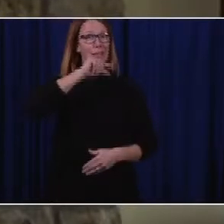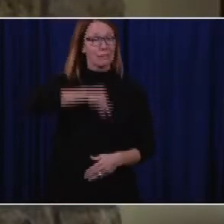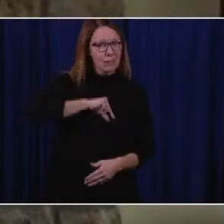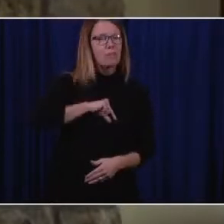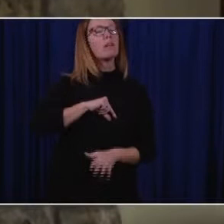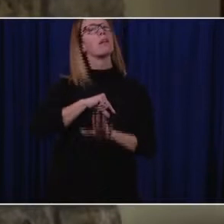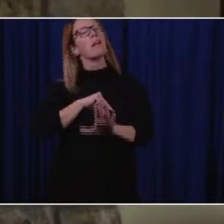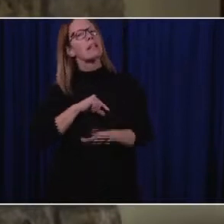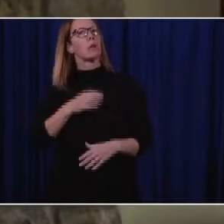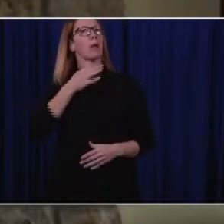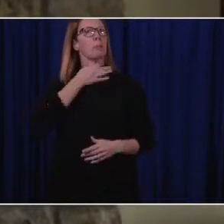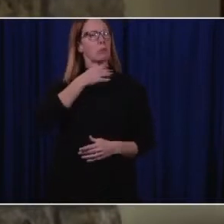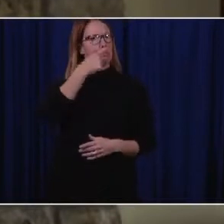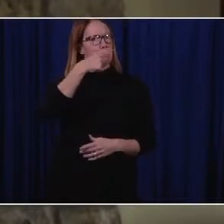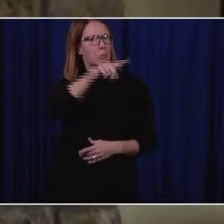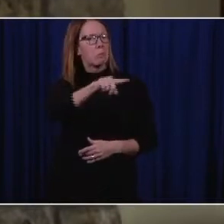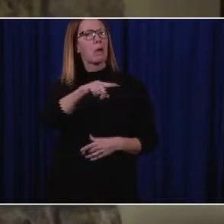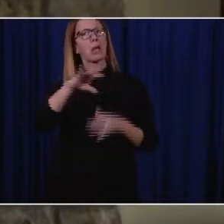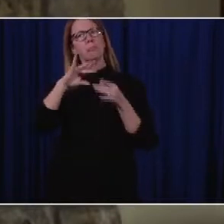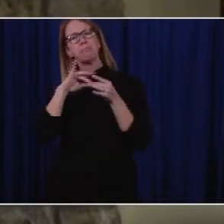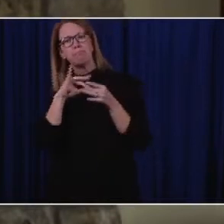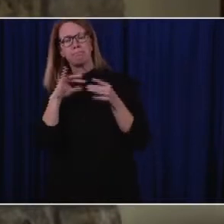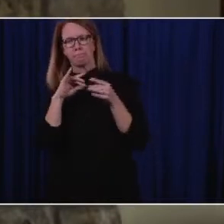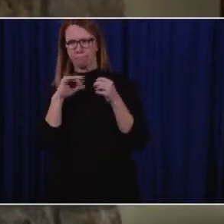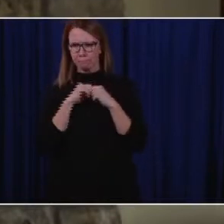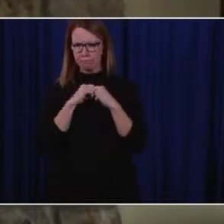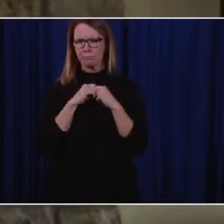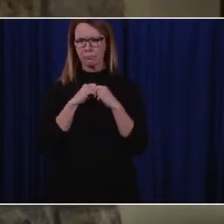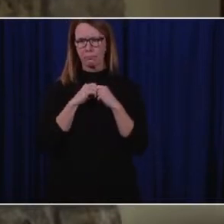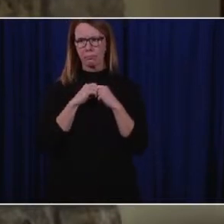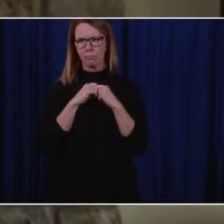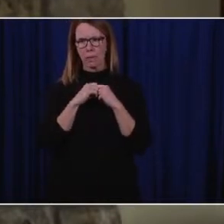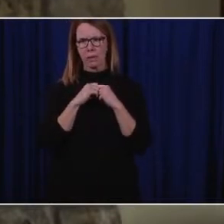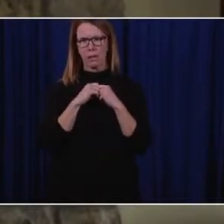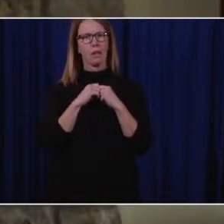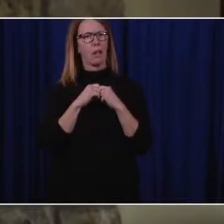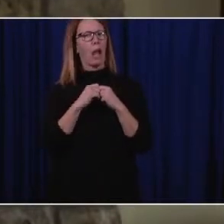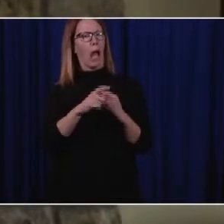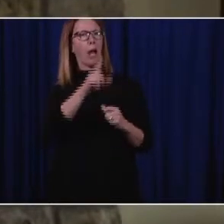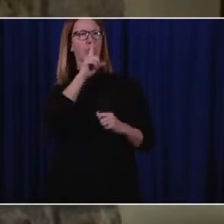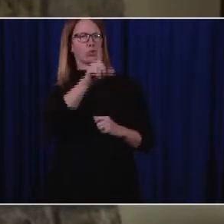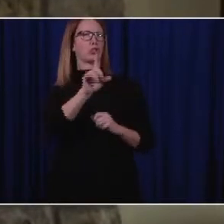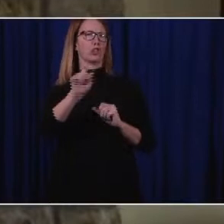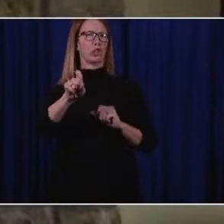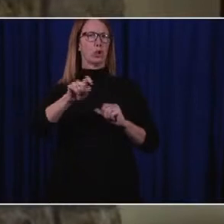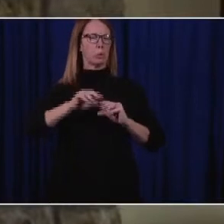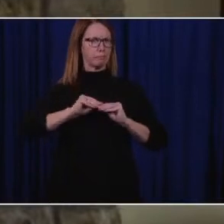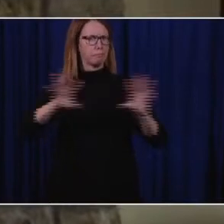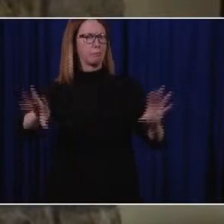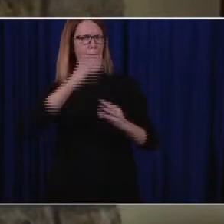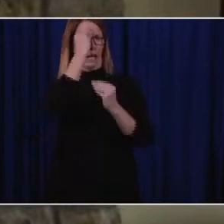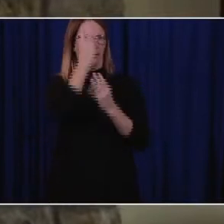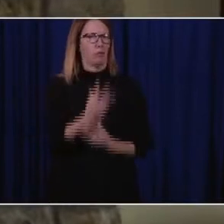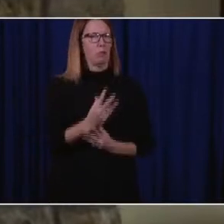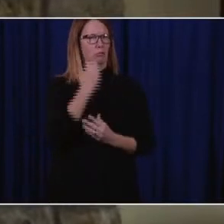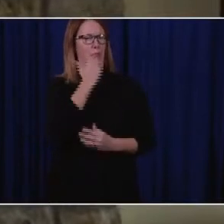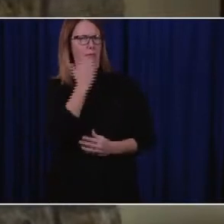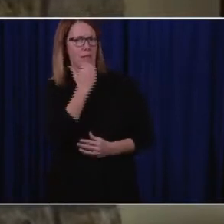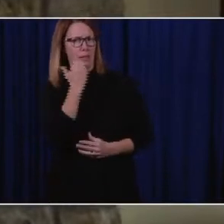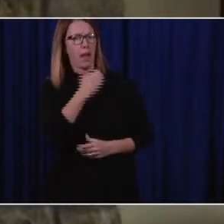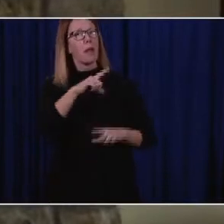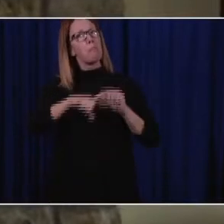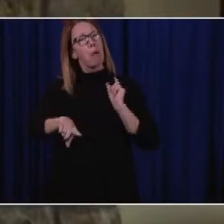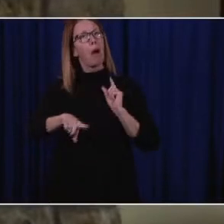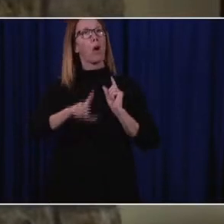a little bit about, I'm assuming you're going to release this information every day, and just in general, what sort